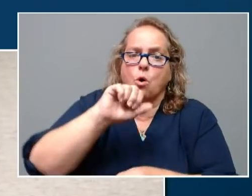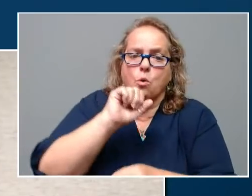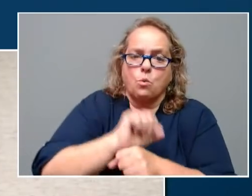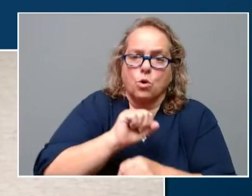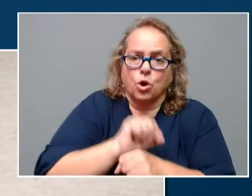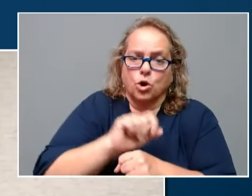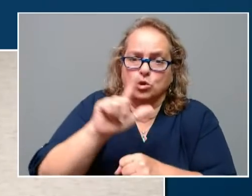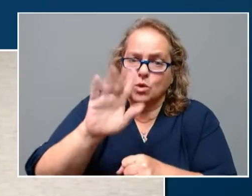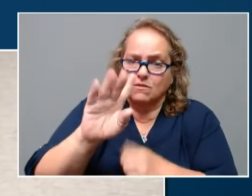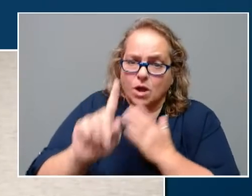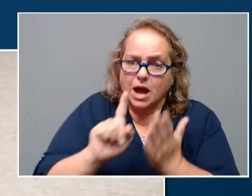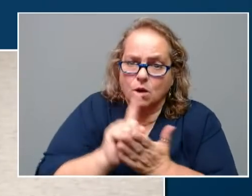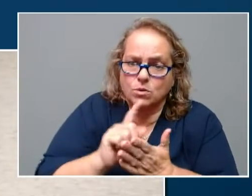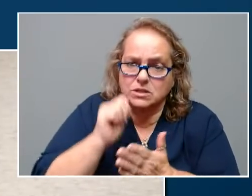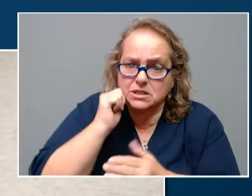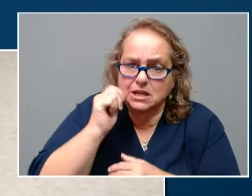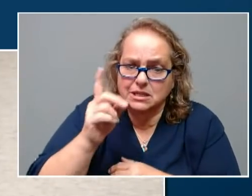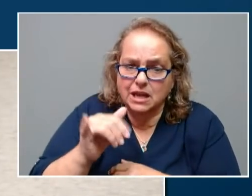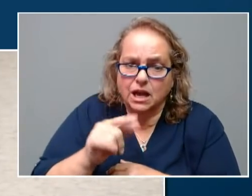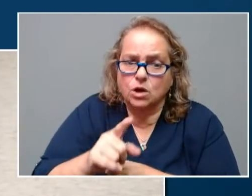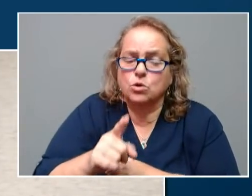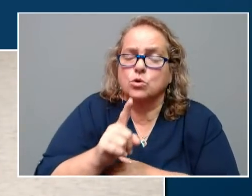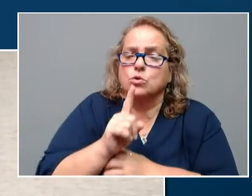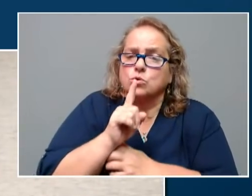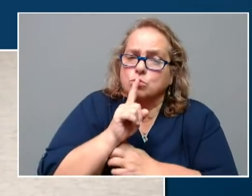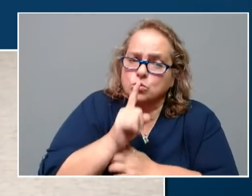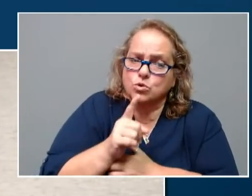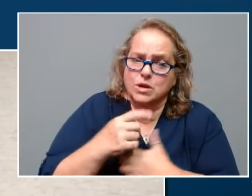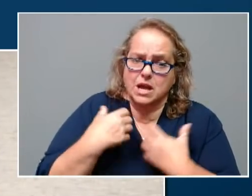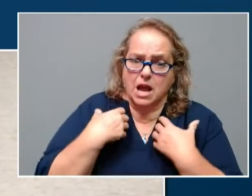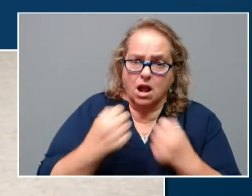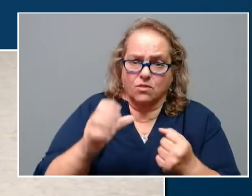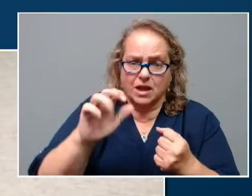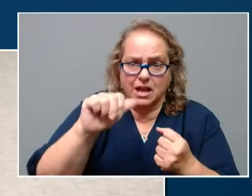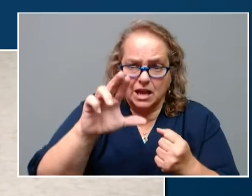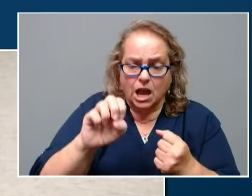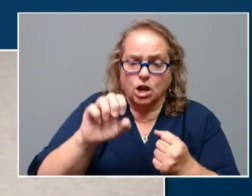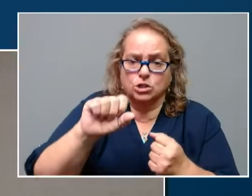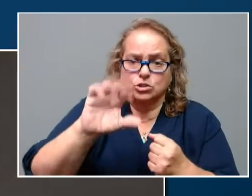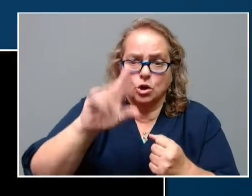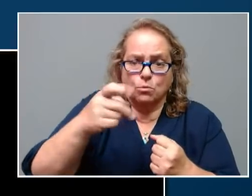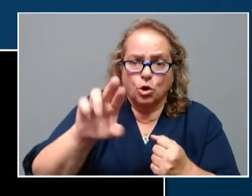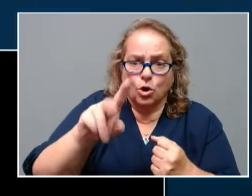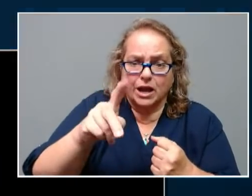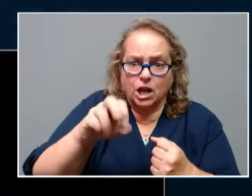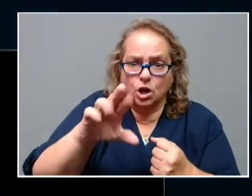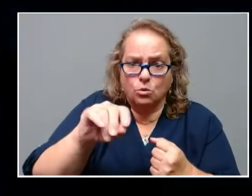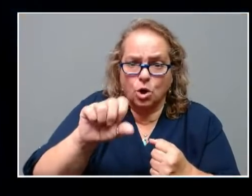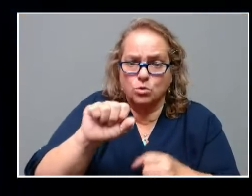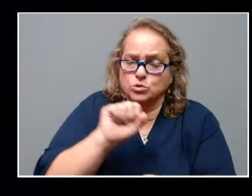day. Truly, healthcare superheroes are at work right here.